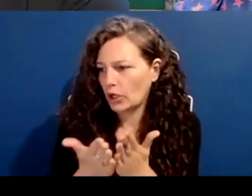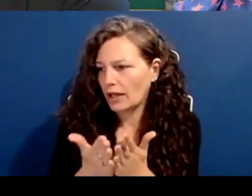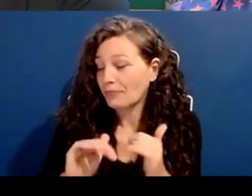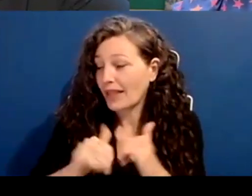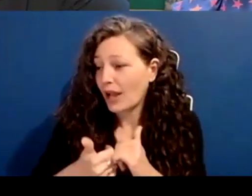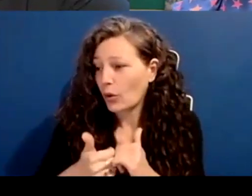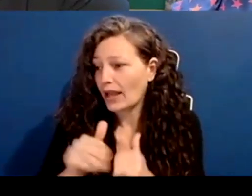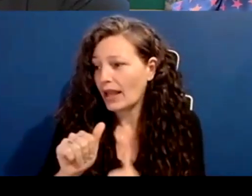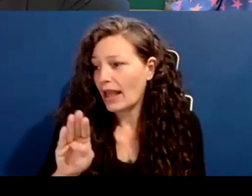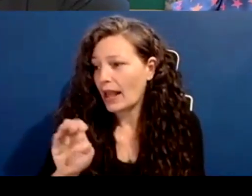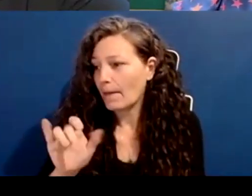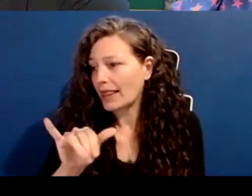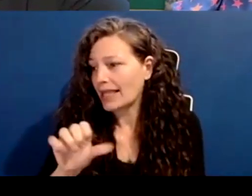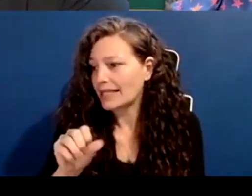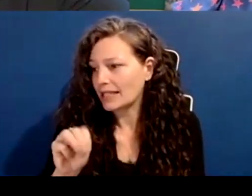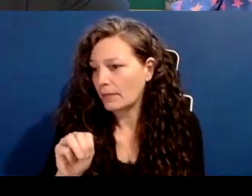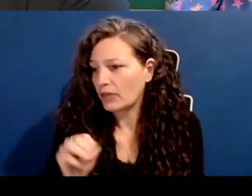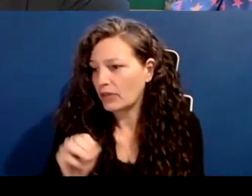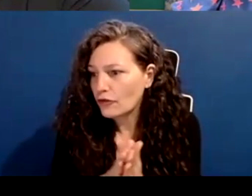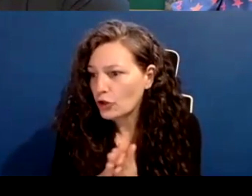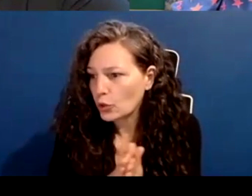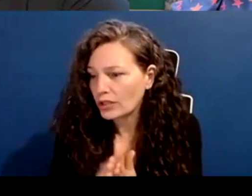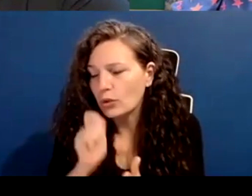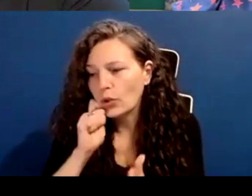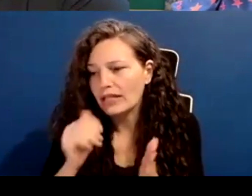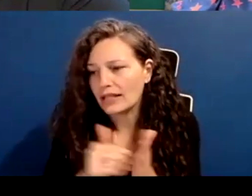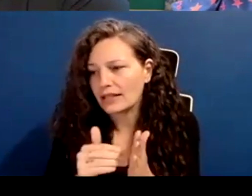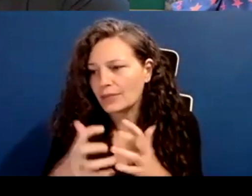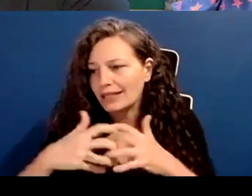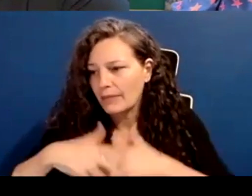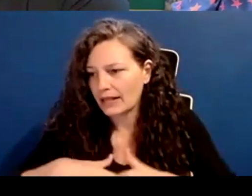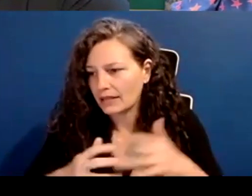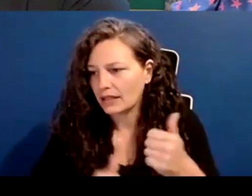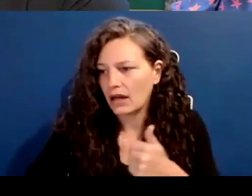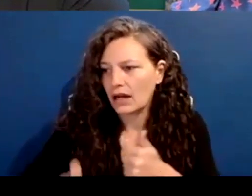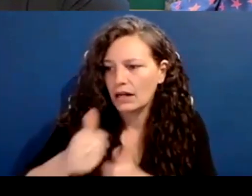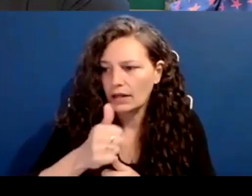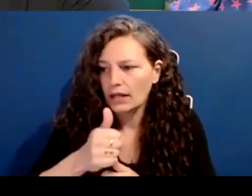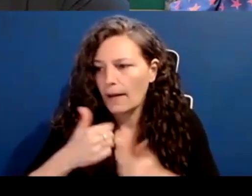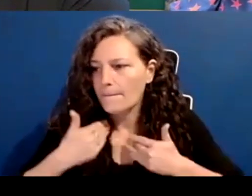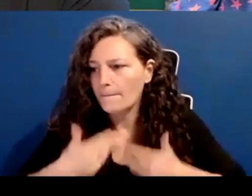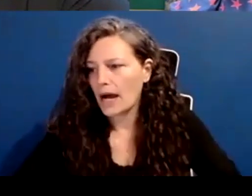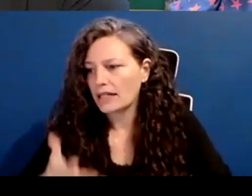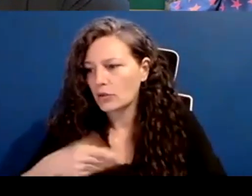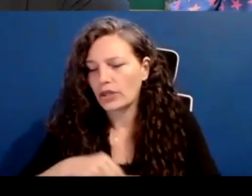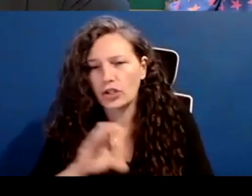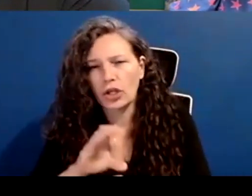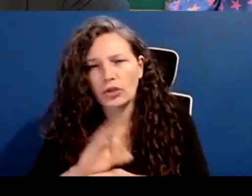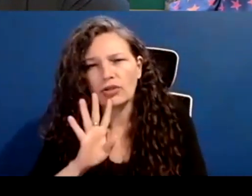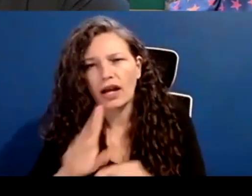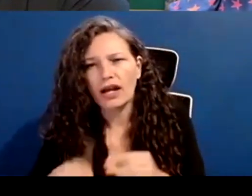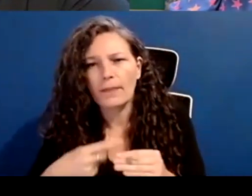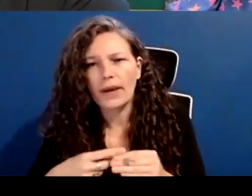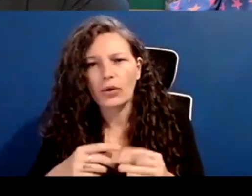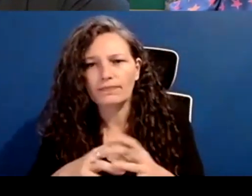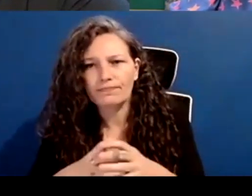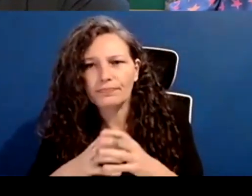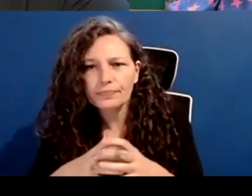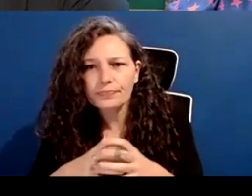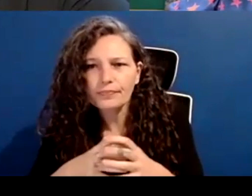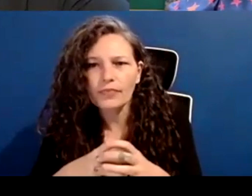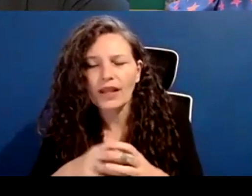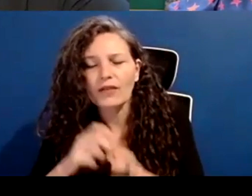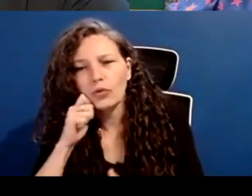Church, you talk about the intersection of racism and ableism, and how ableism is foundational to the